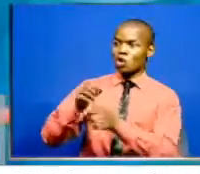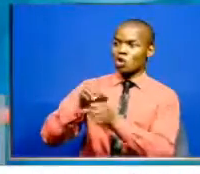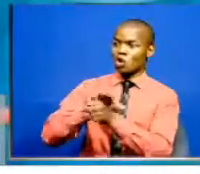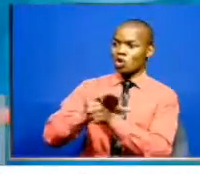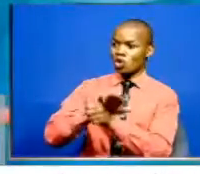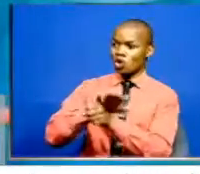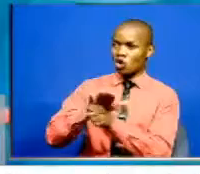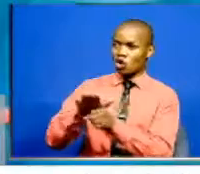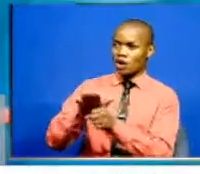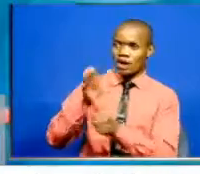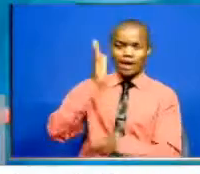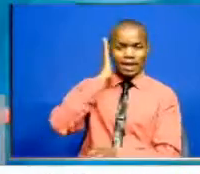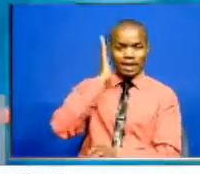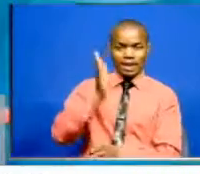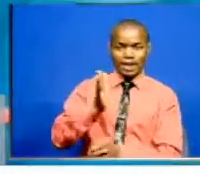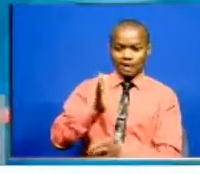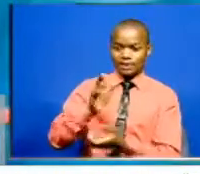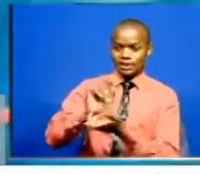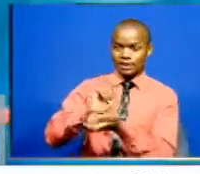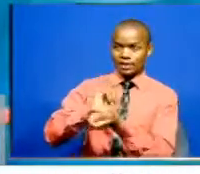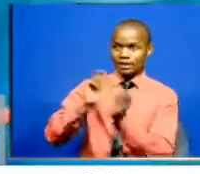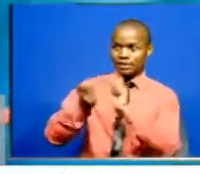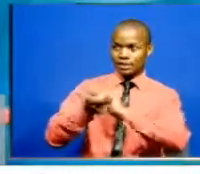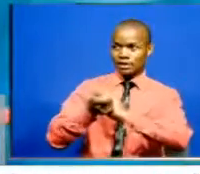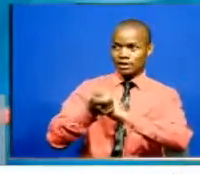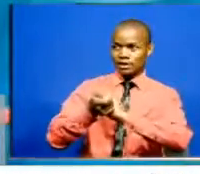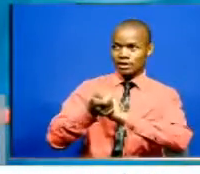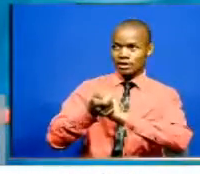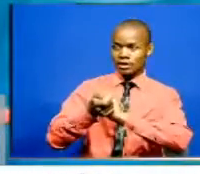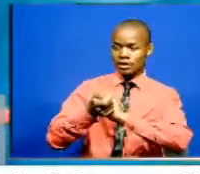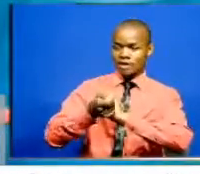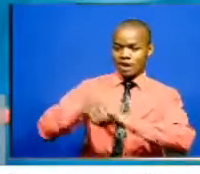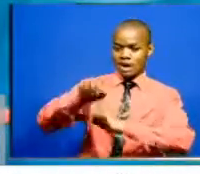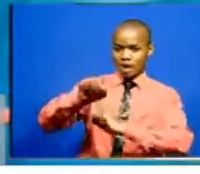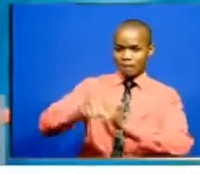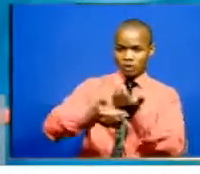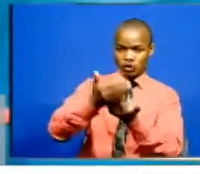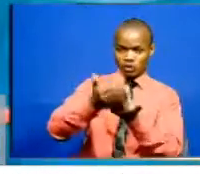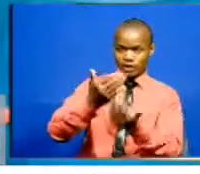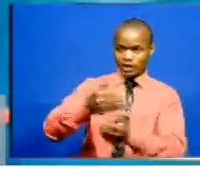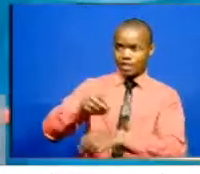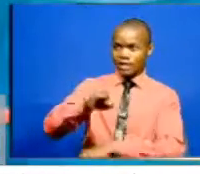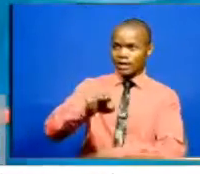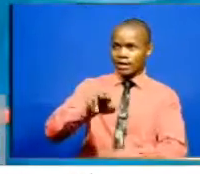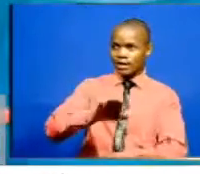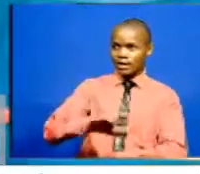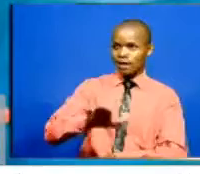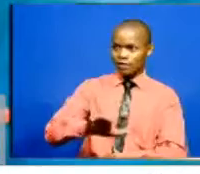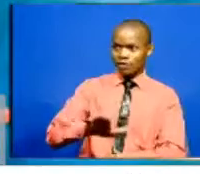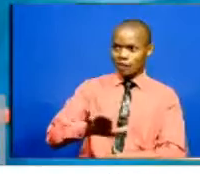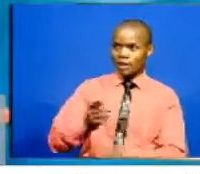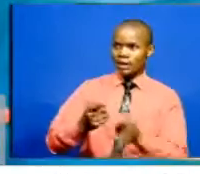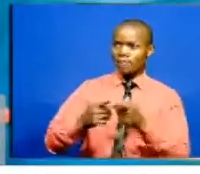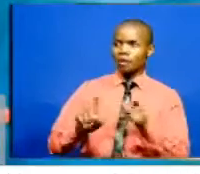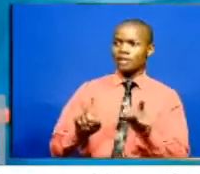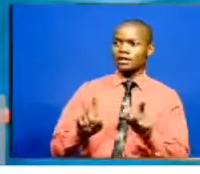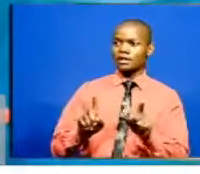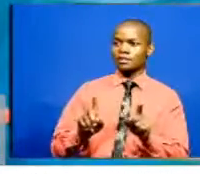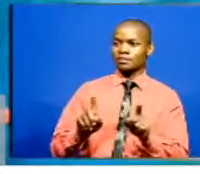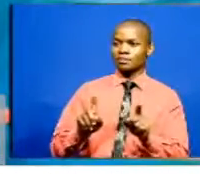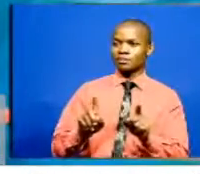know, this ability to conserve the nature. But there's a fact